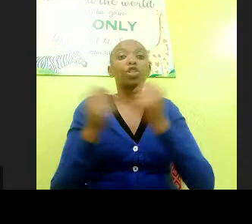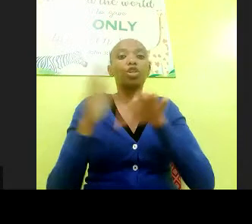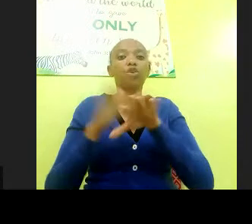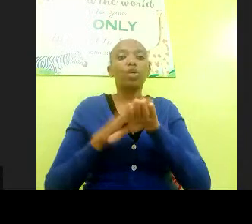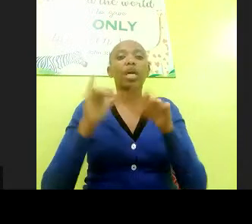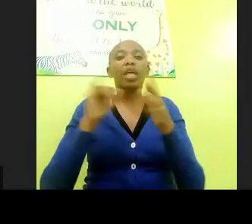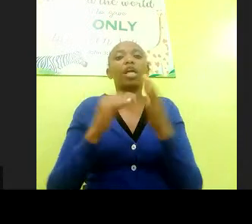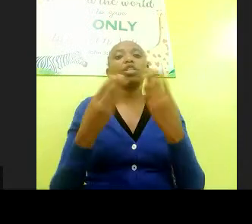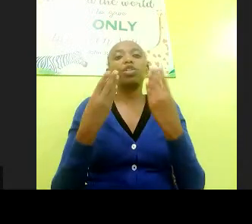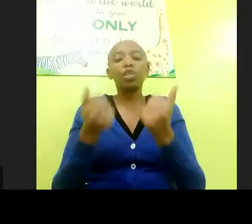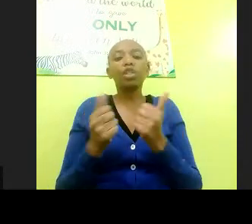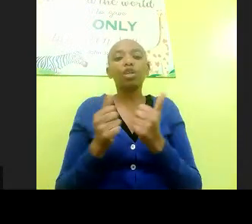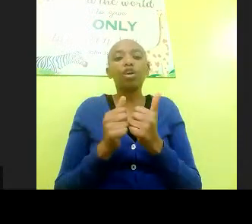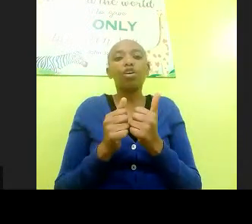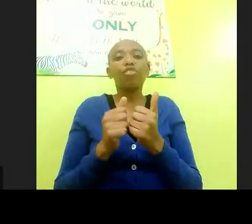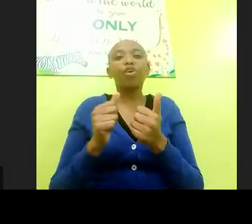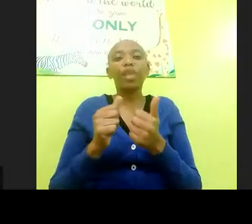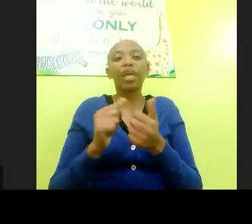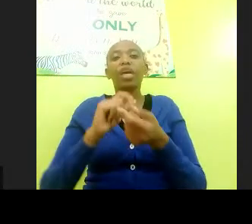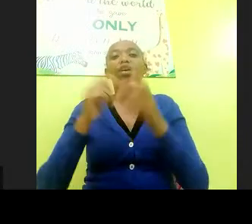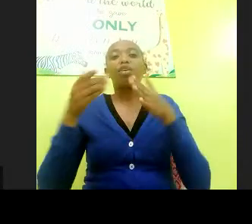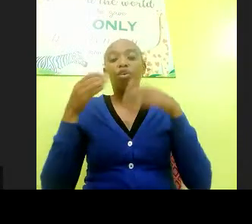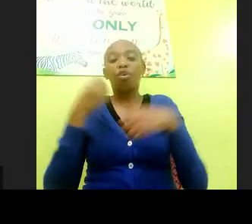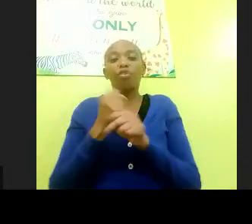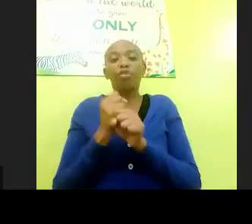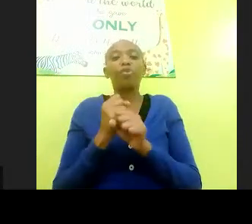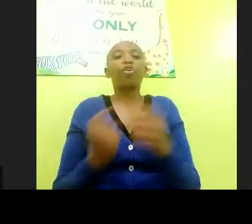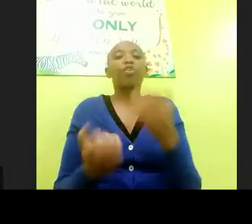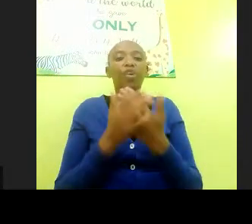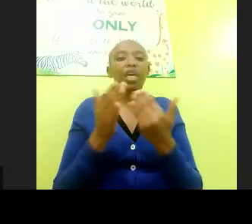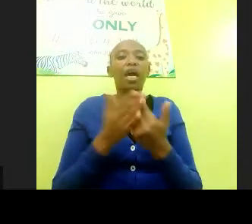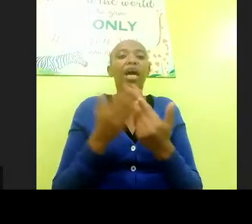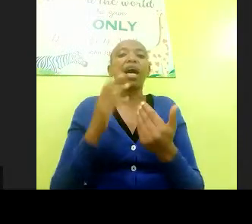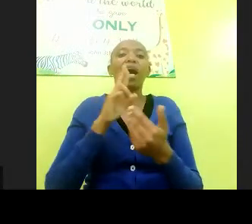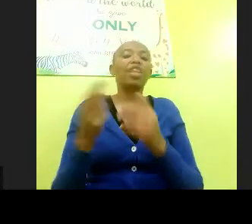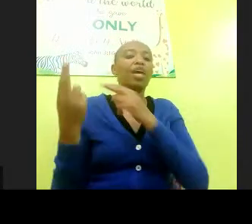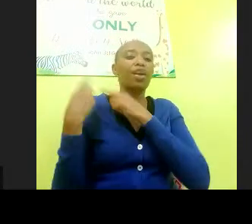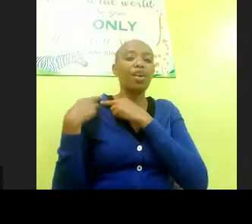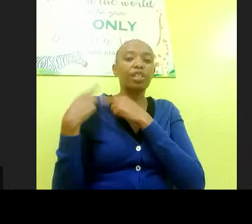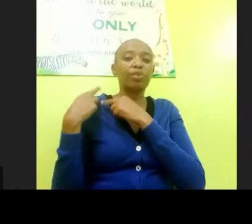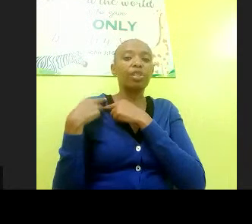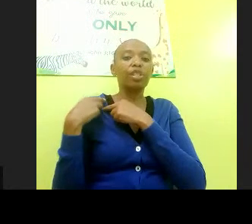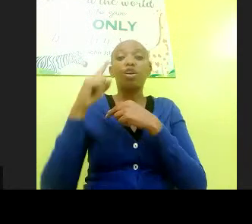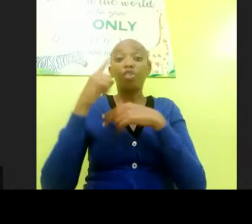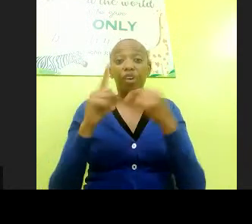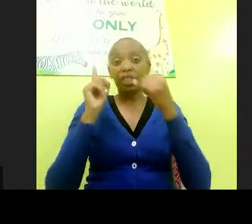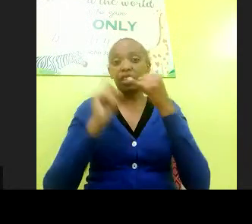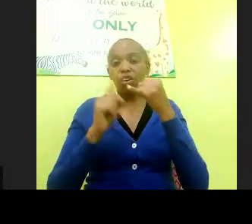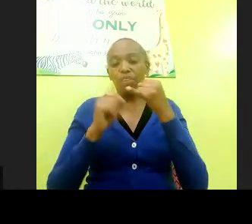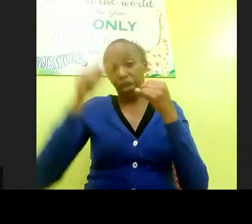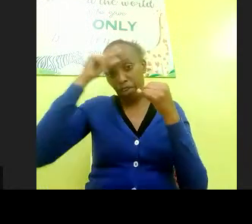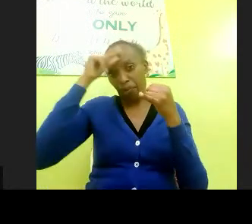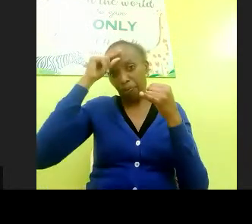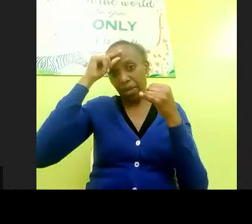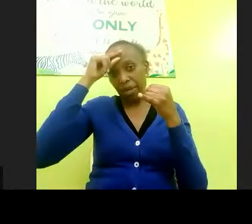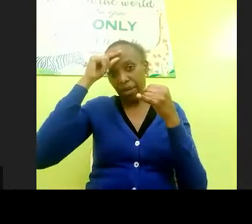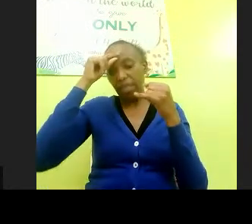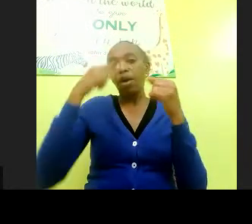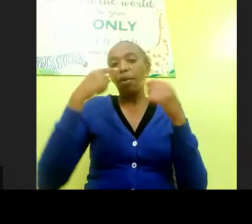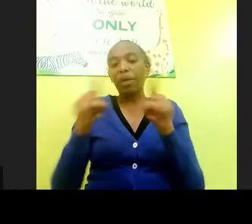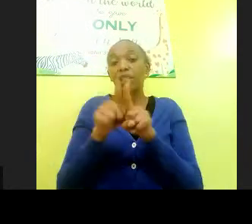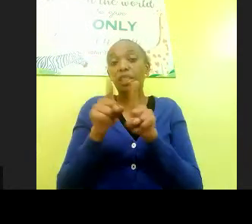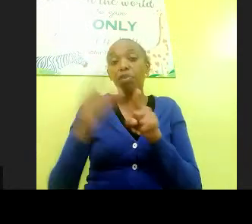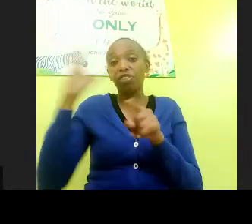for the transformation of care are the responsibility first and foremost of the state, but also of civil